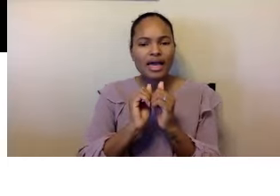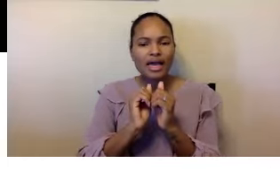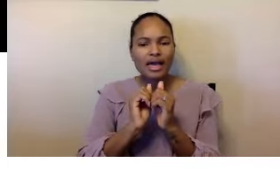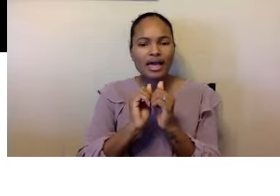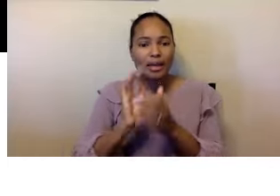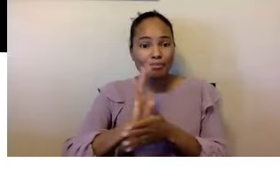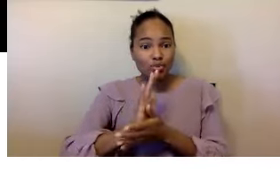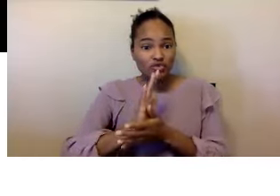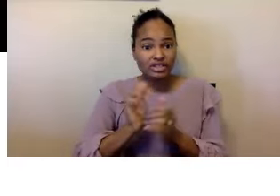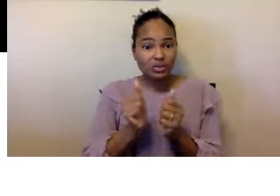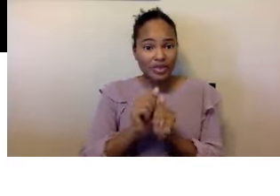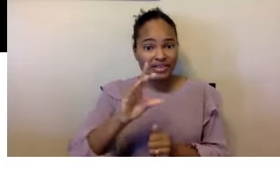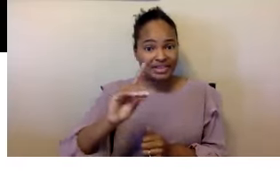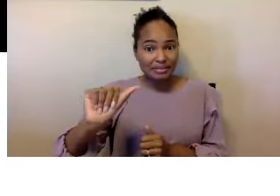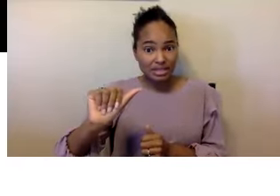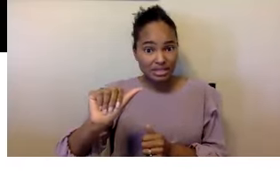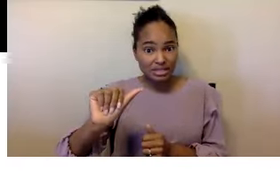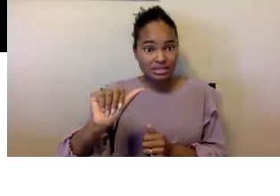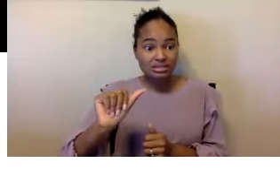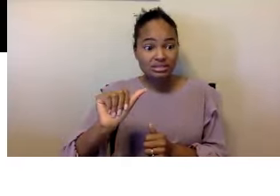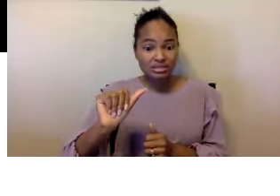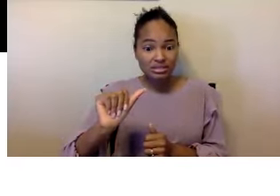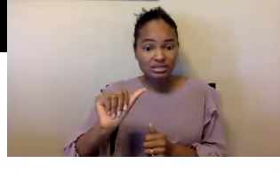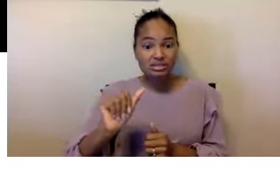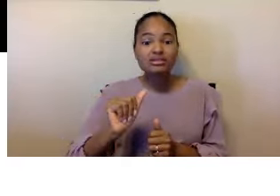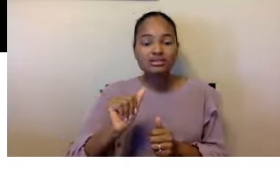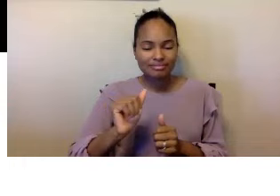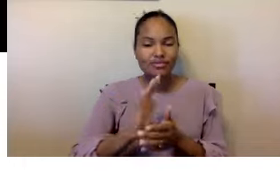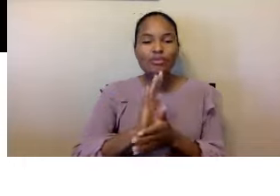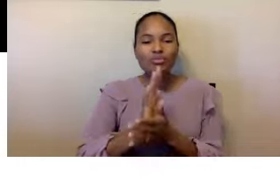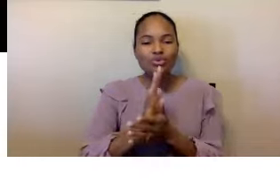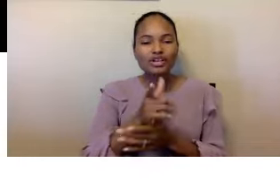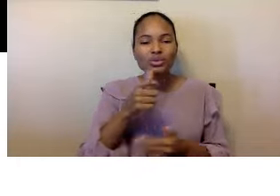with disabilities, but may not always have an actor with a disability?